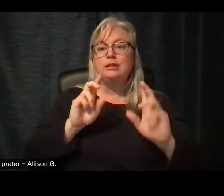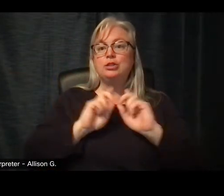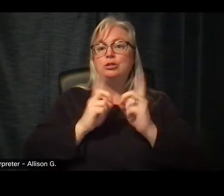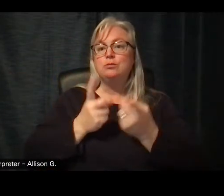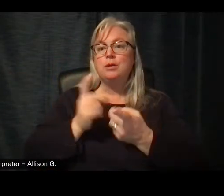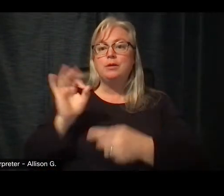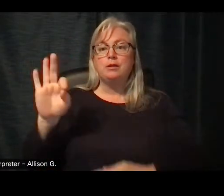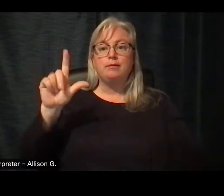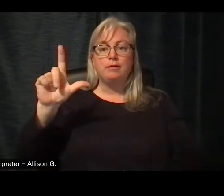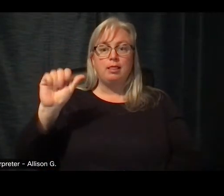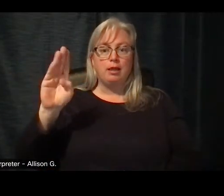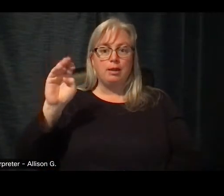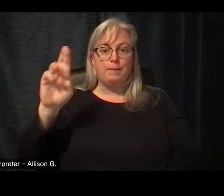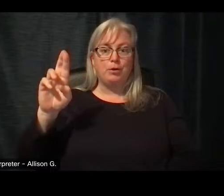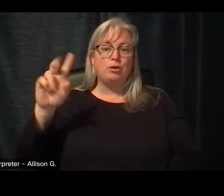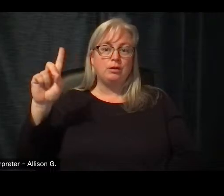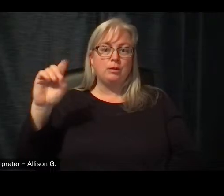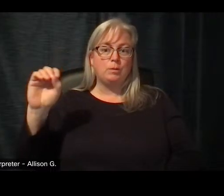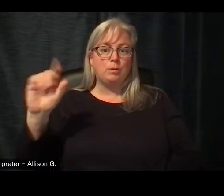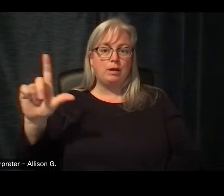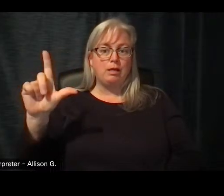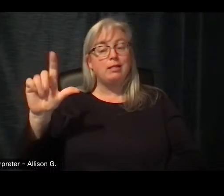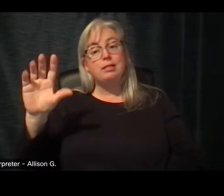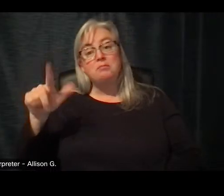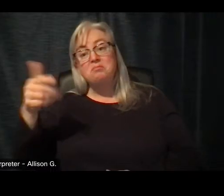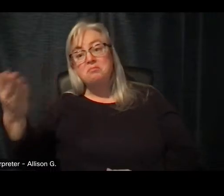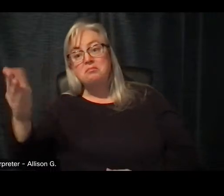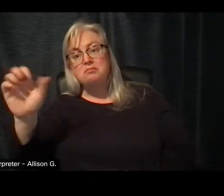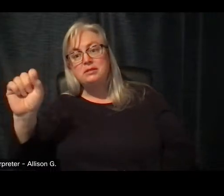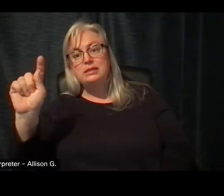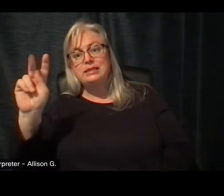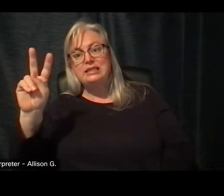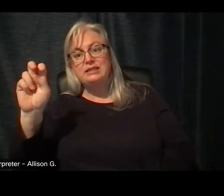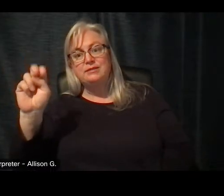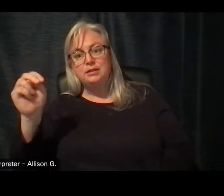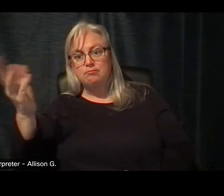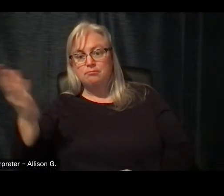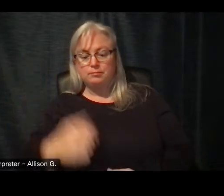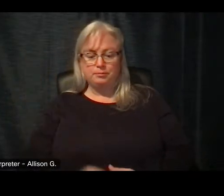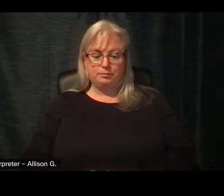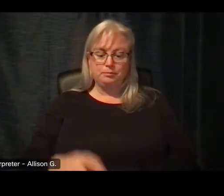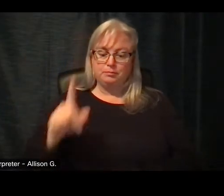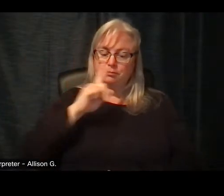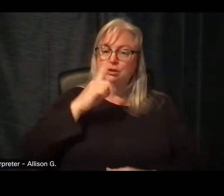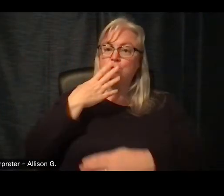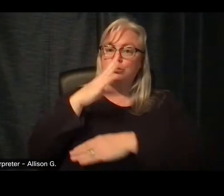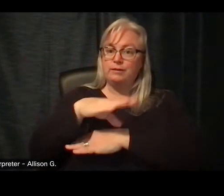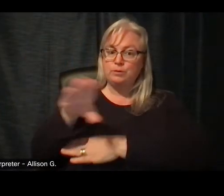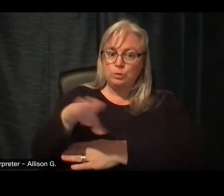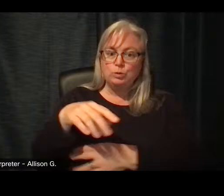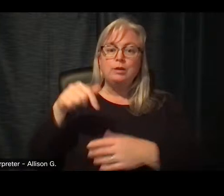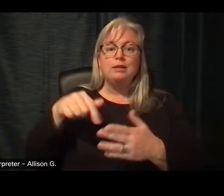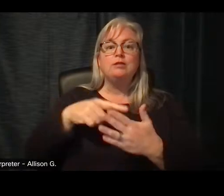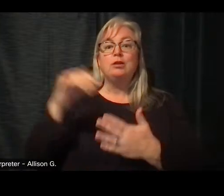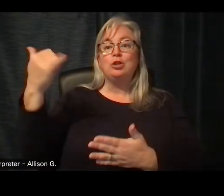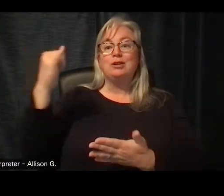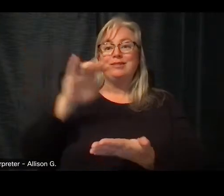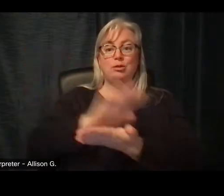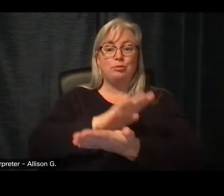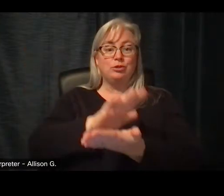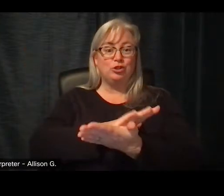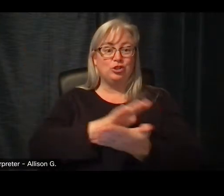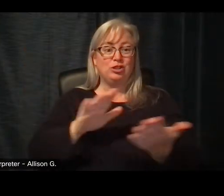of Labor. Stephen, if you want to take it away, sir. Sure. Good afternoon, committee. This will be on the yellow sheet. It's